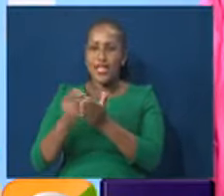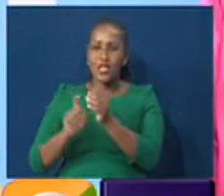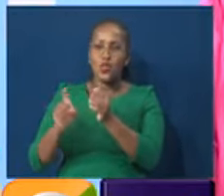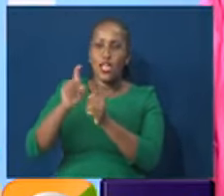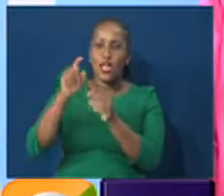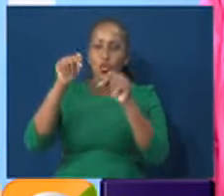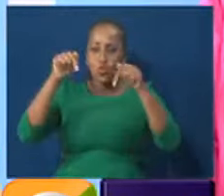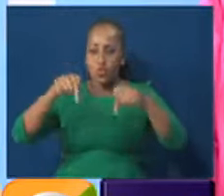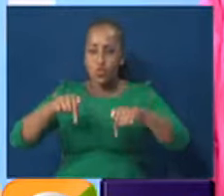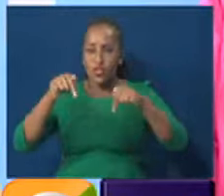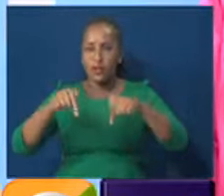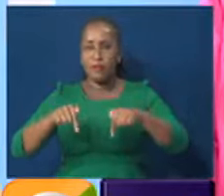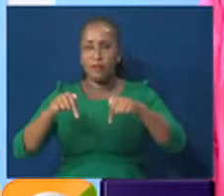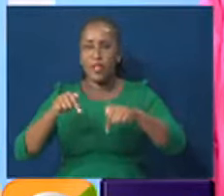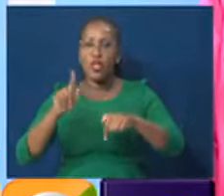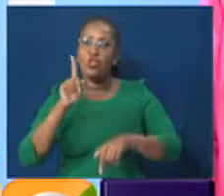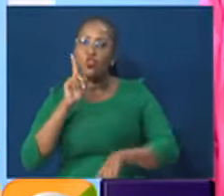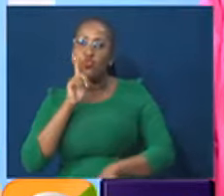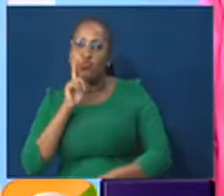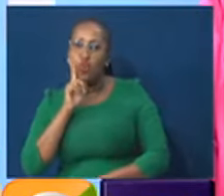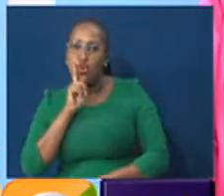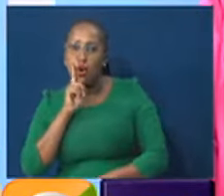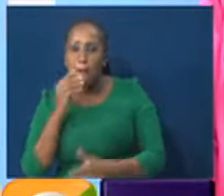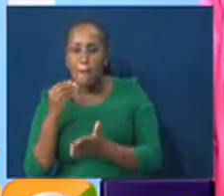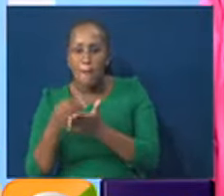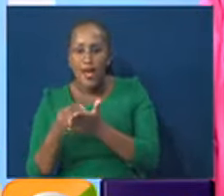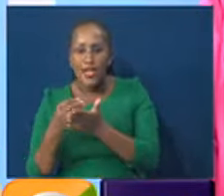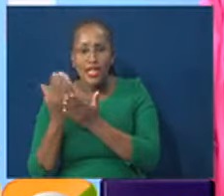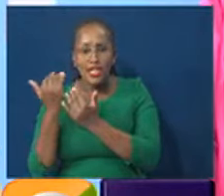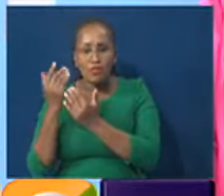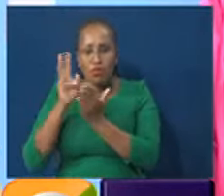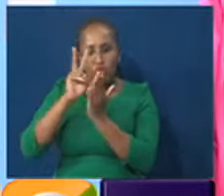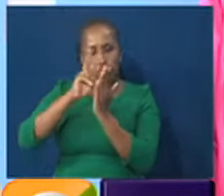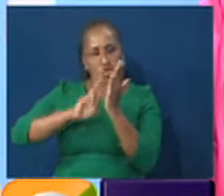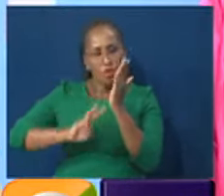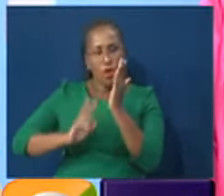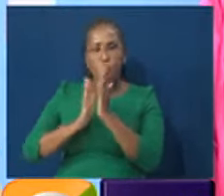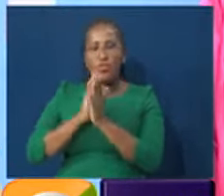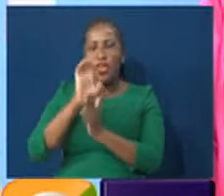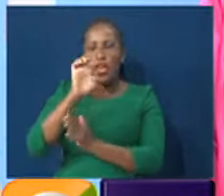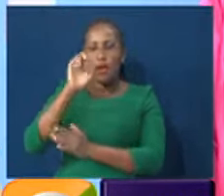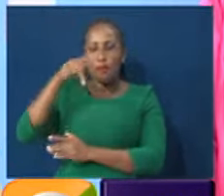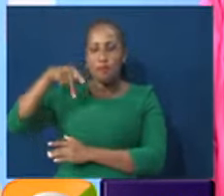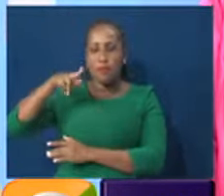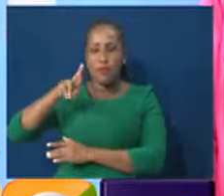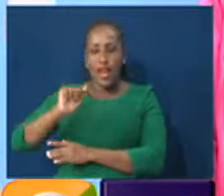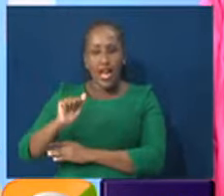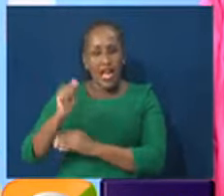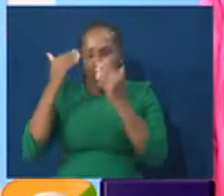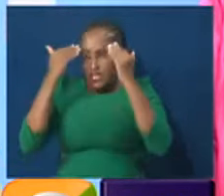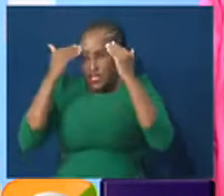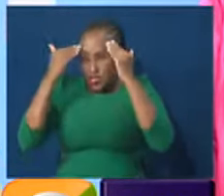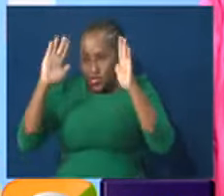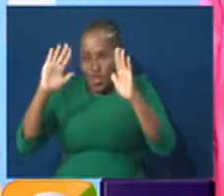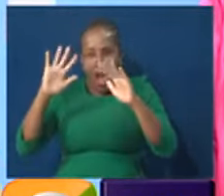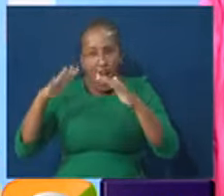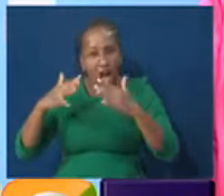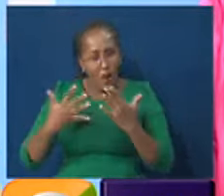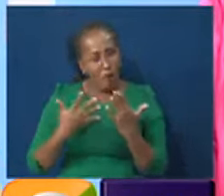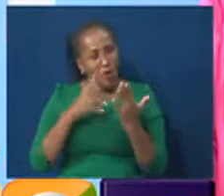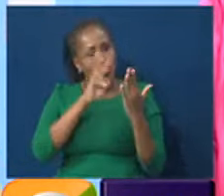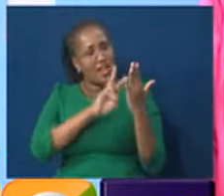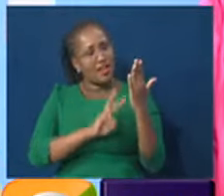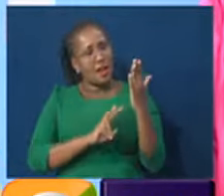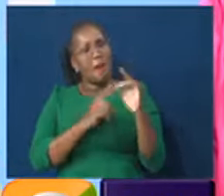speak, tomorrow, the prices are supposed to be read by EPRA. Mm-hmm. I don't know how they will read it, but the